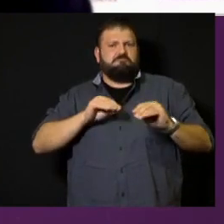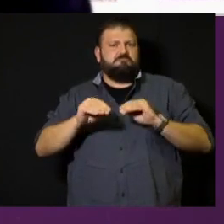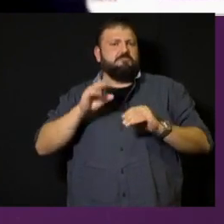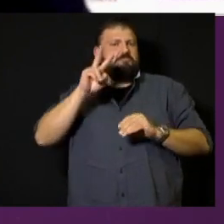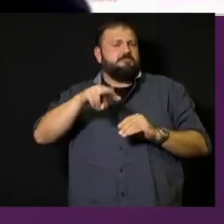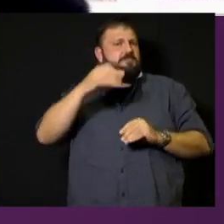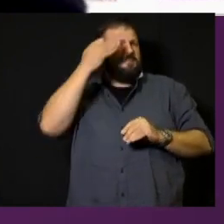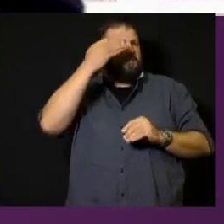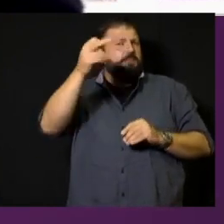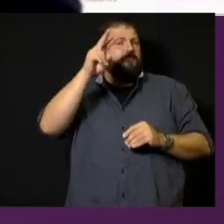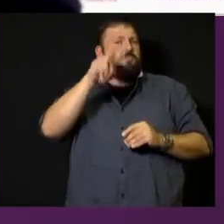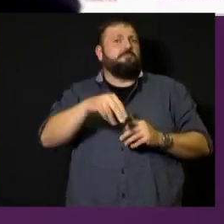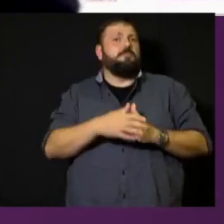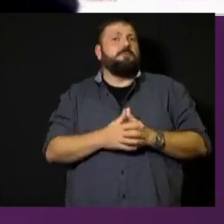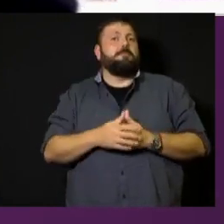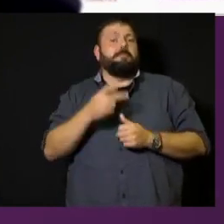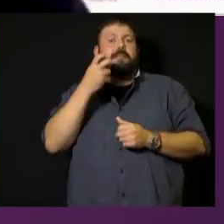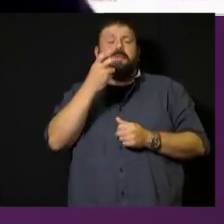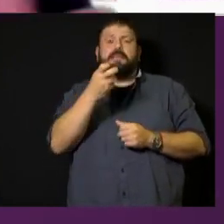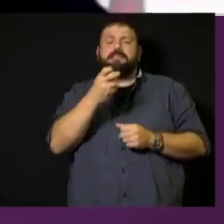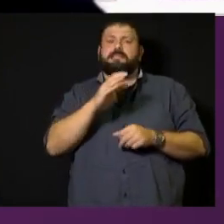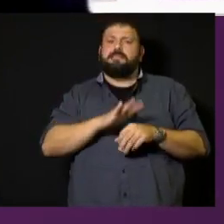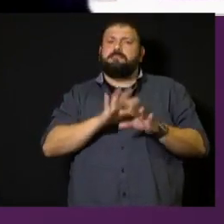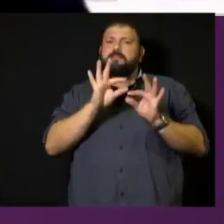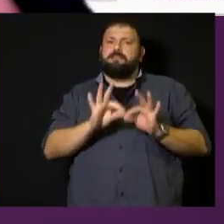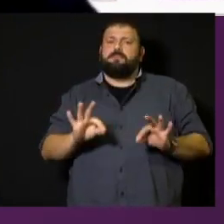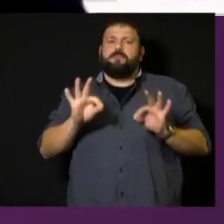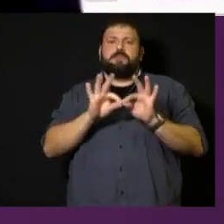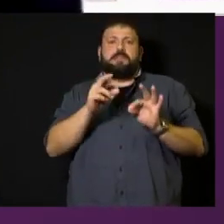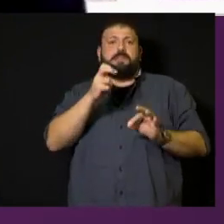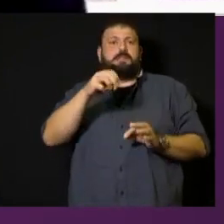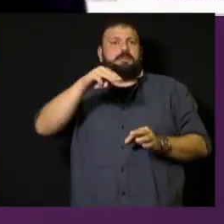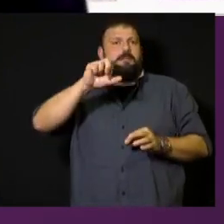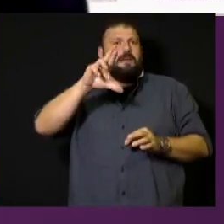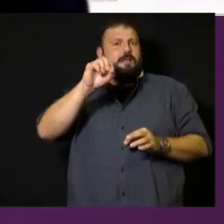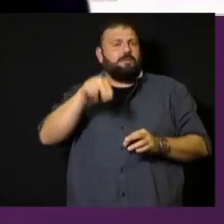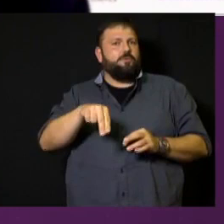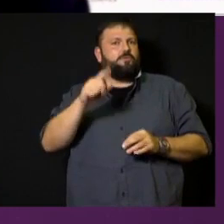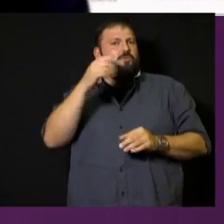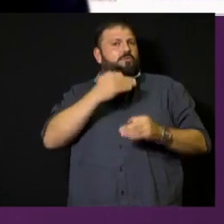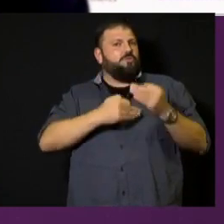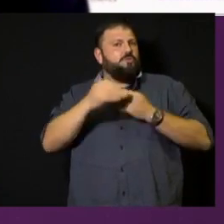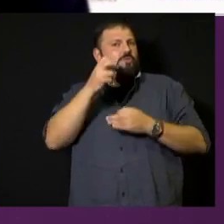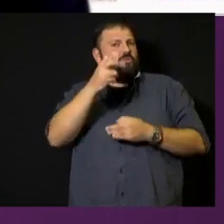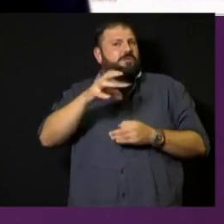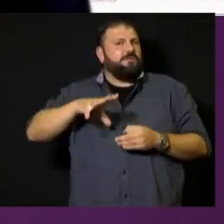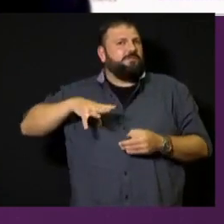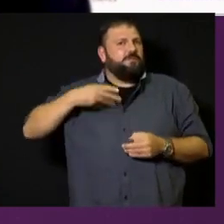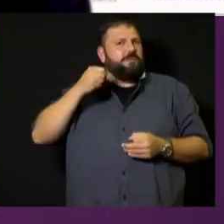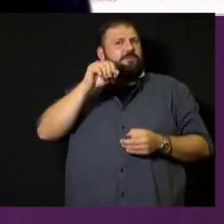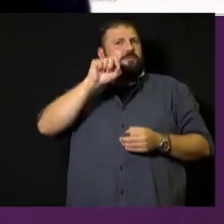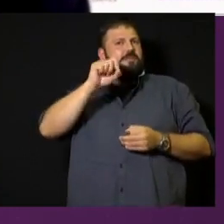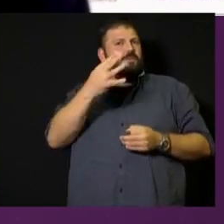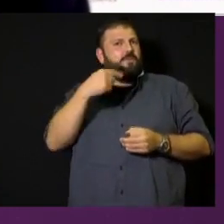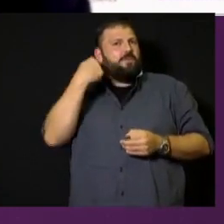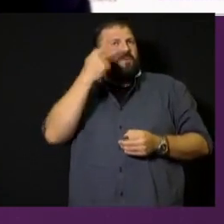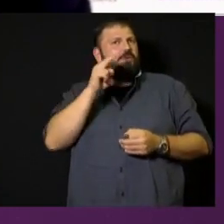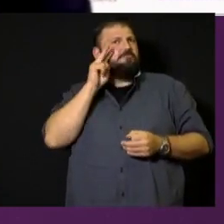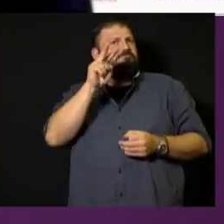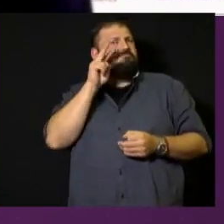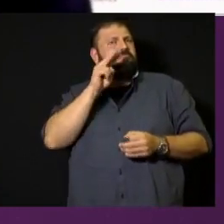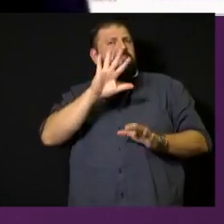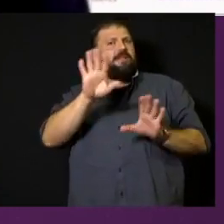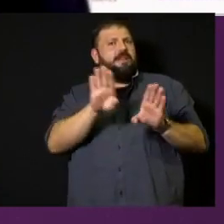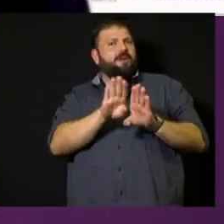fly, in real time. I think that's the key. All this marathon, all this effort, 24-hour effort, put it